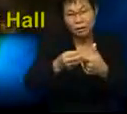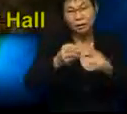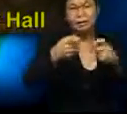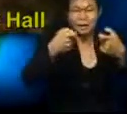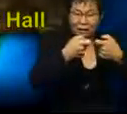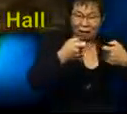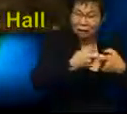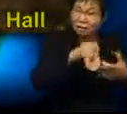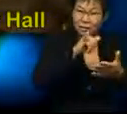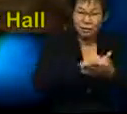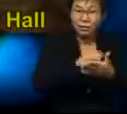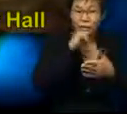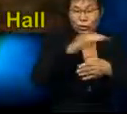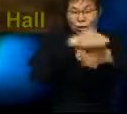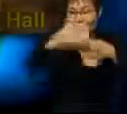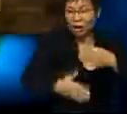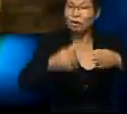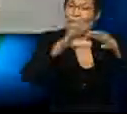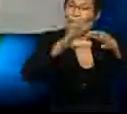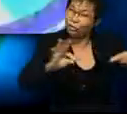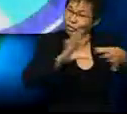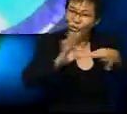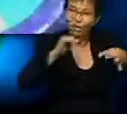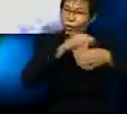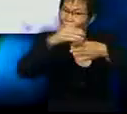And that's not the end of the story yet.